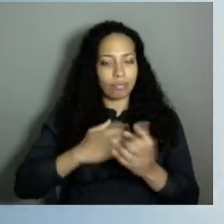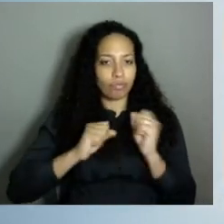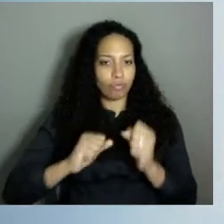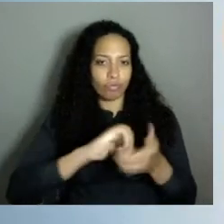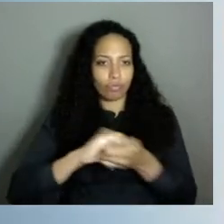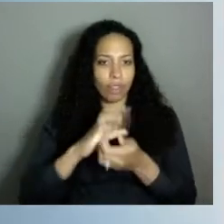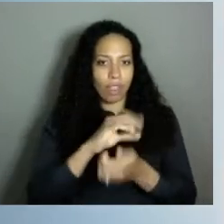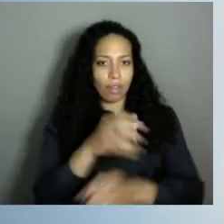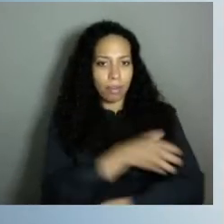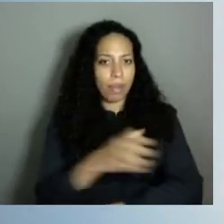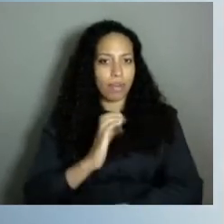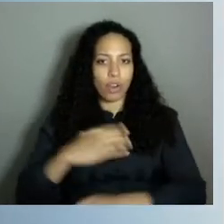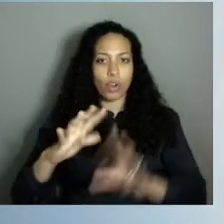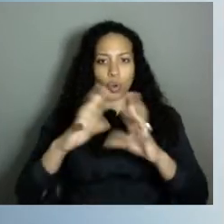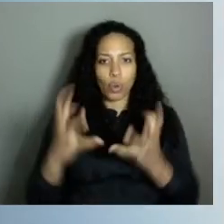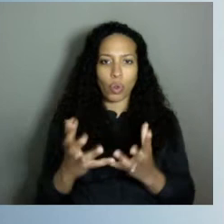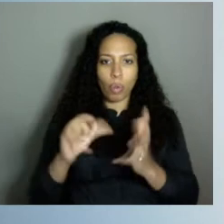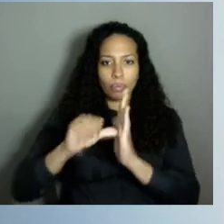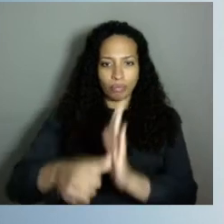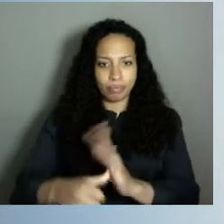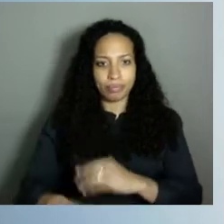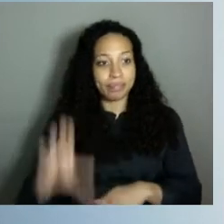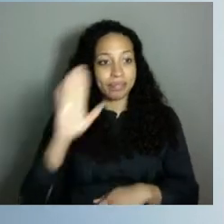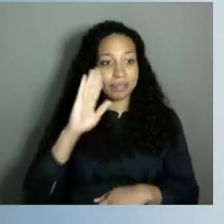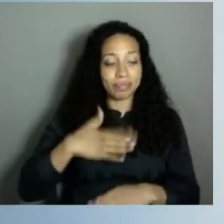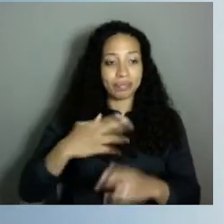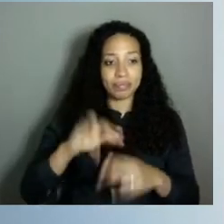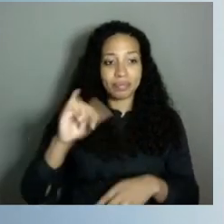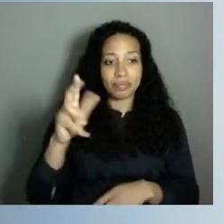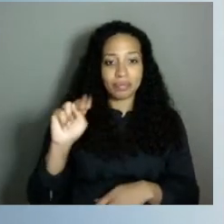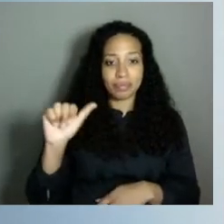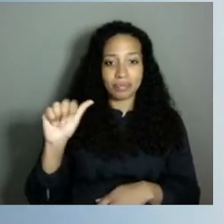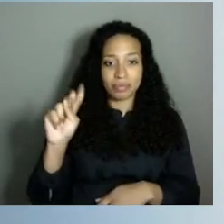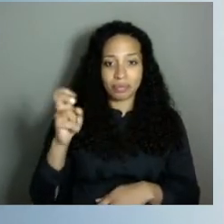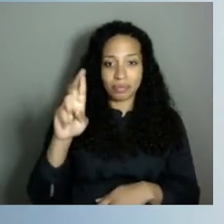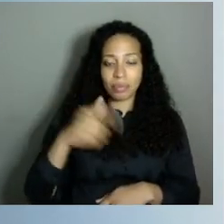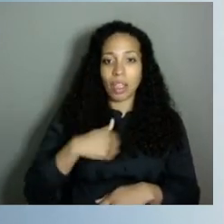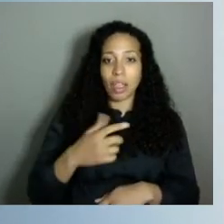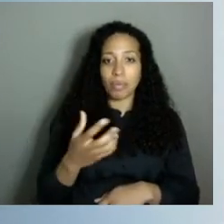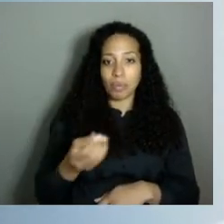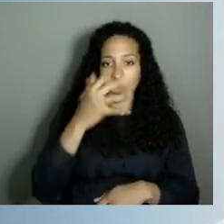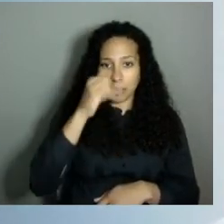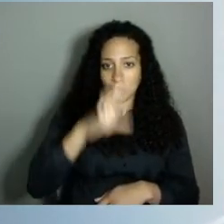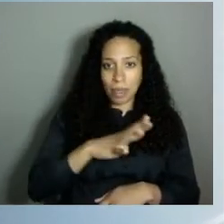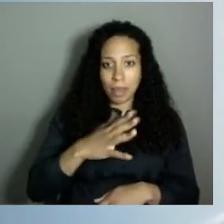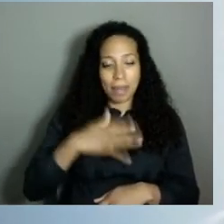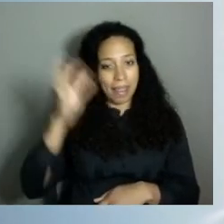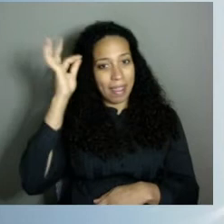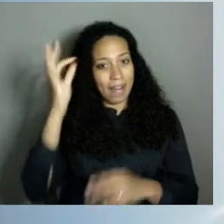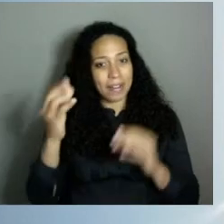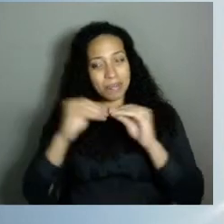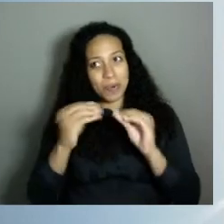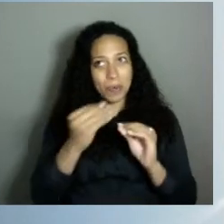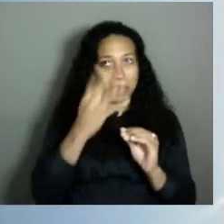footprint. Hello, my name is John Anderson. I'm a white male, and my hair is now more white than blonde, unfortunately. I'm wearing